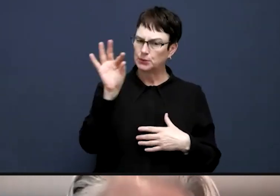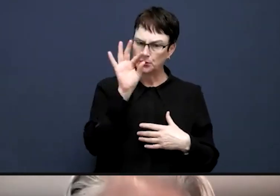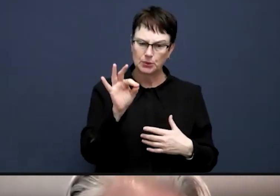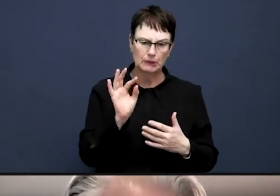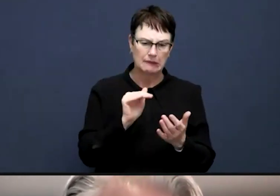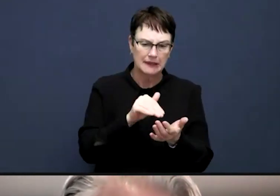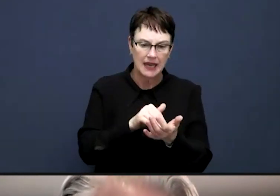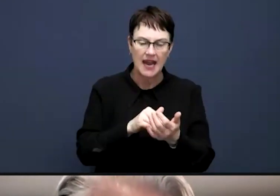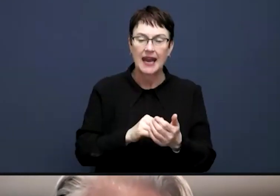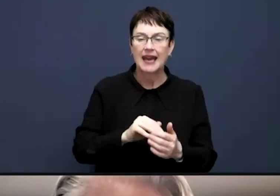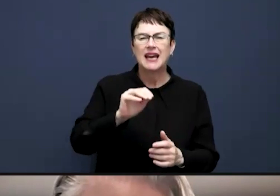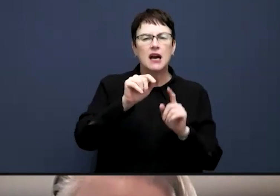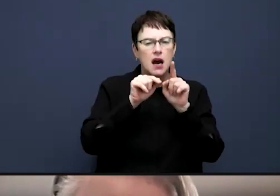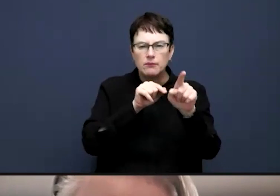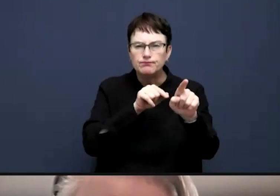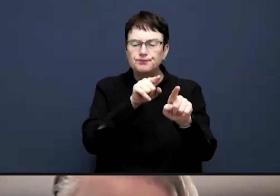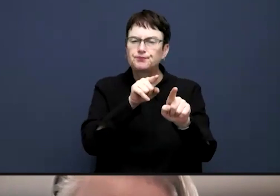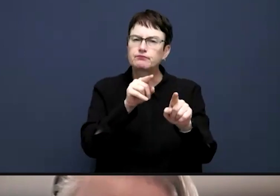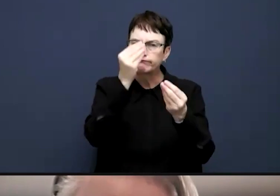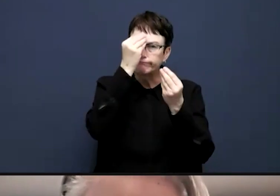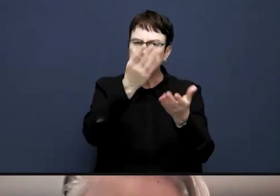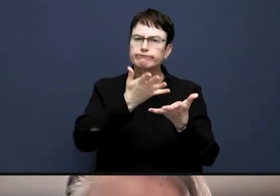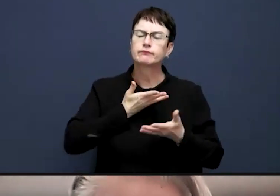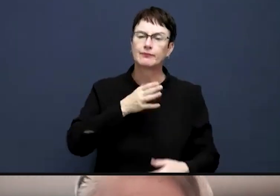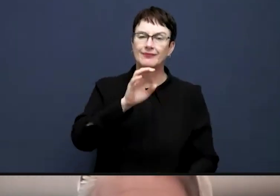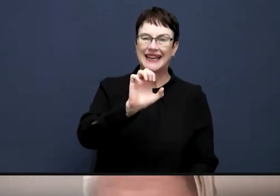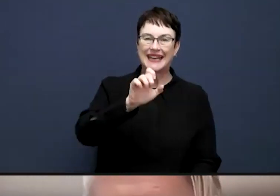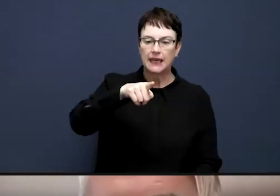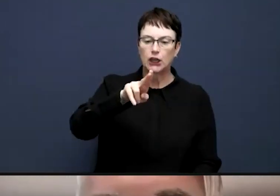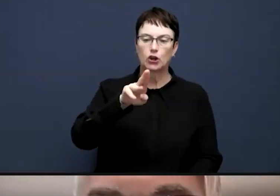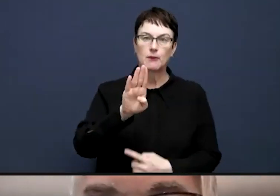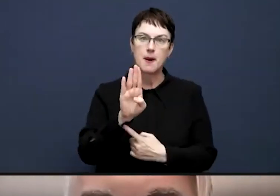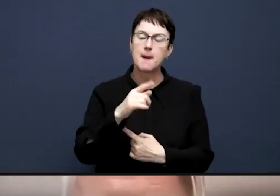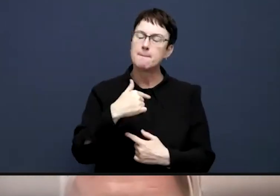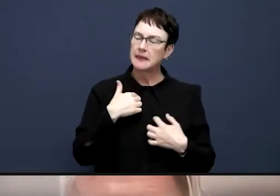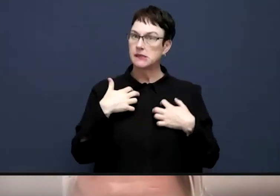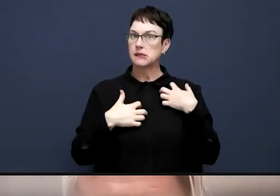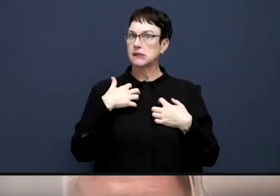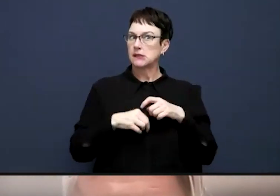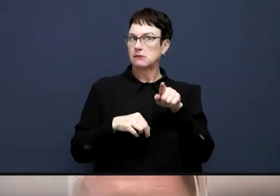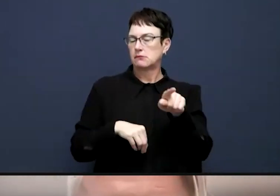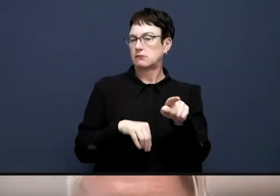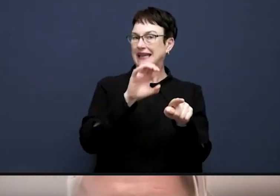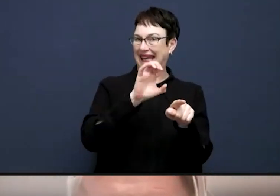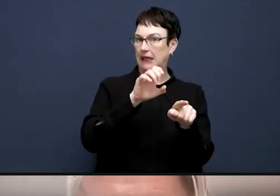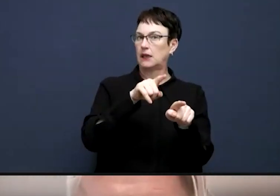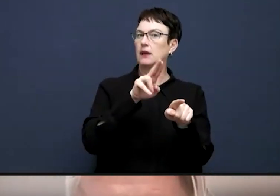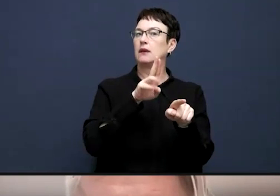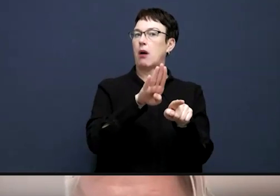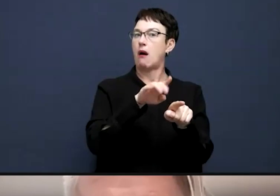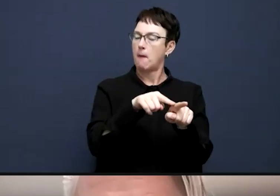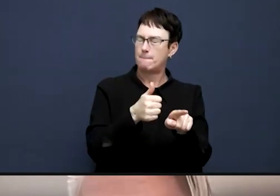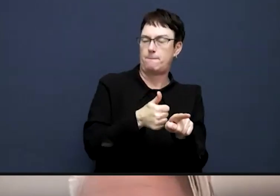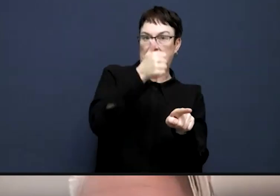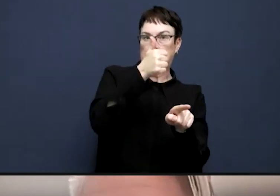very hopeful that EPUB would replace many of the PDF documents that public sector bodies upload on their website.